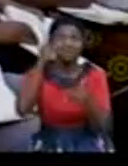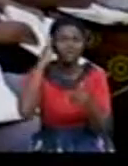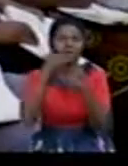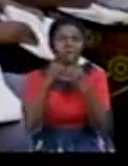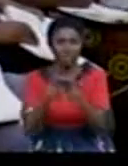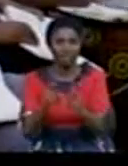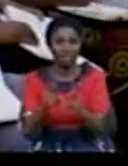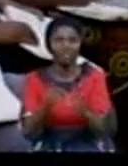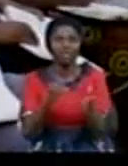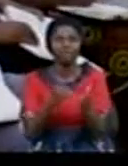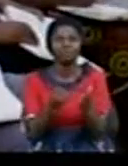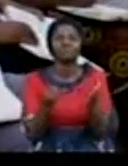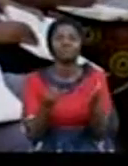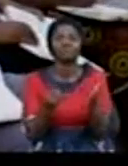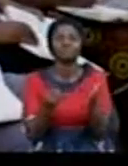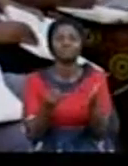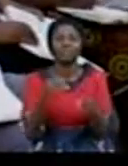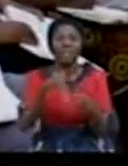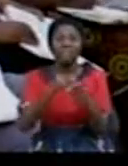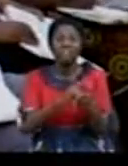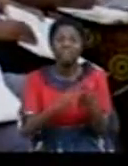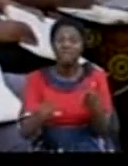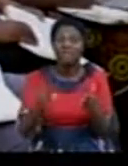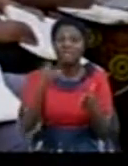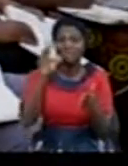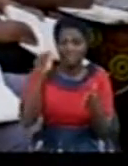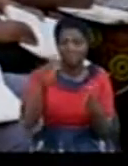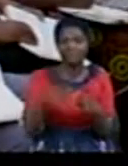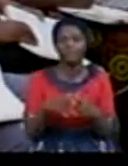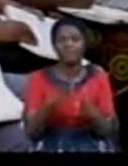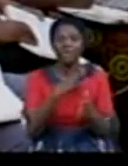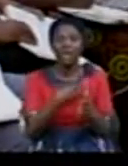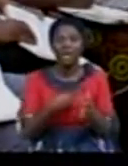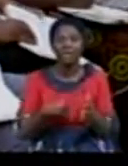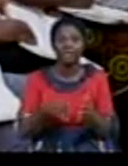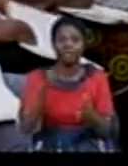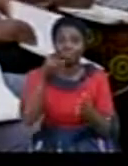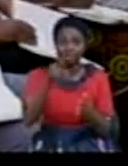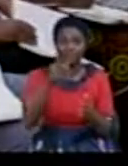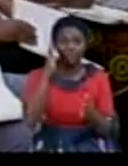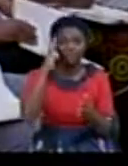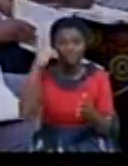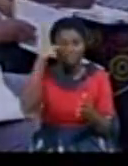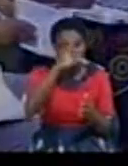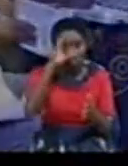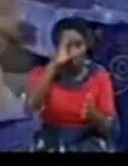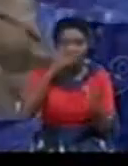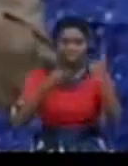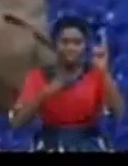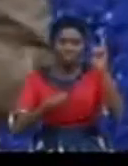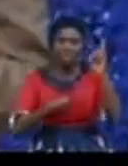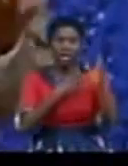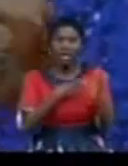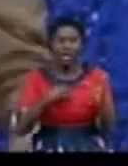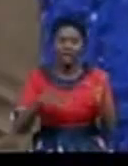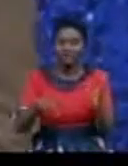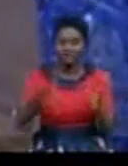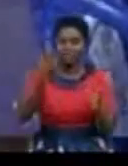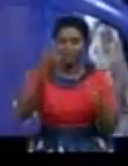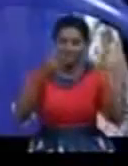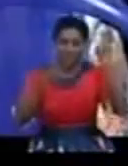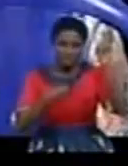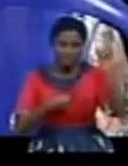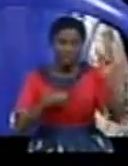at verse 13, in verse 13, and ye shall seek me and find me when ye shall search for